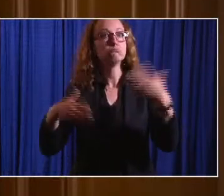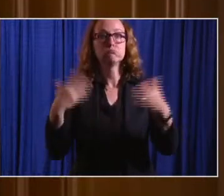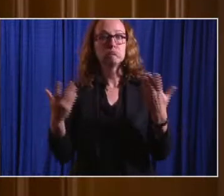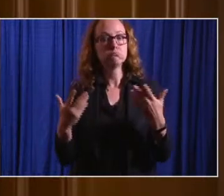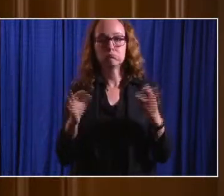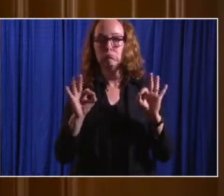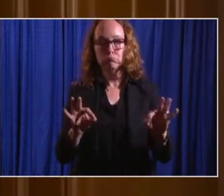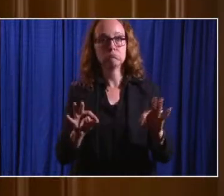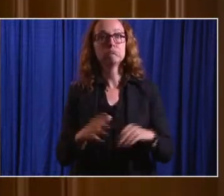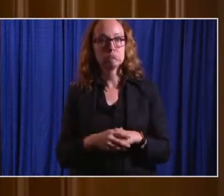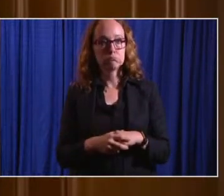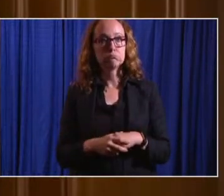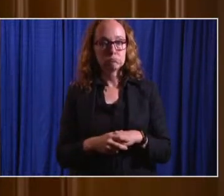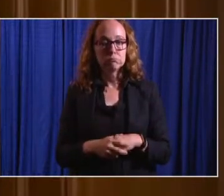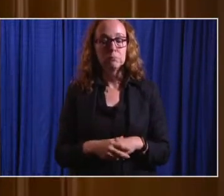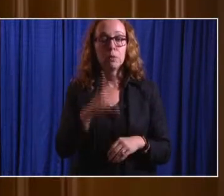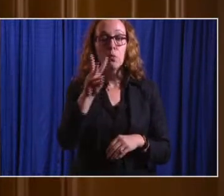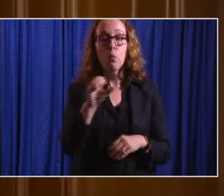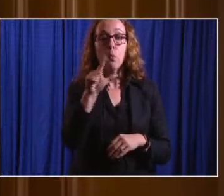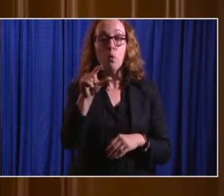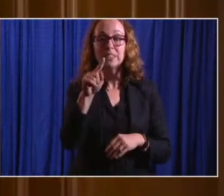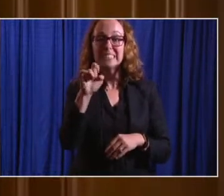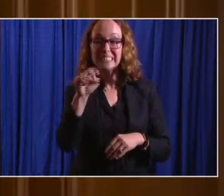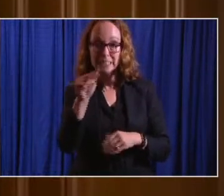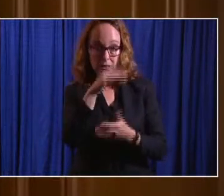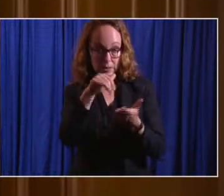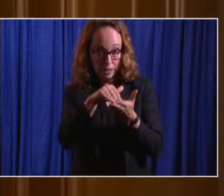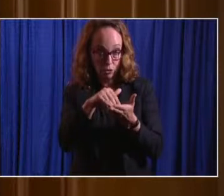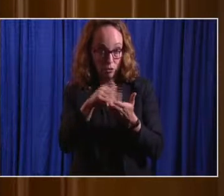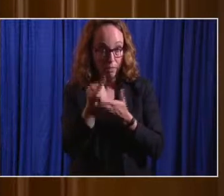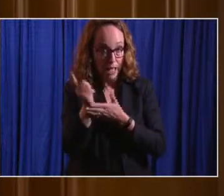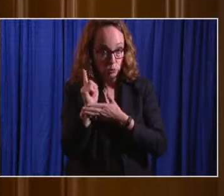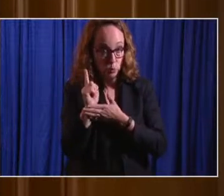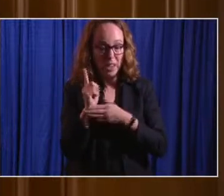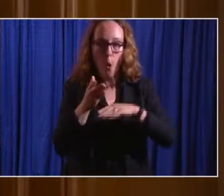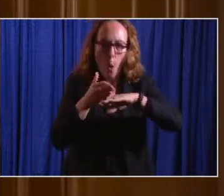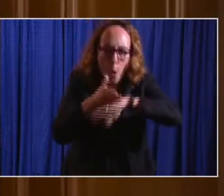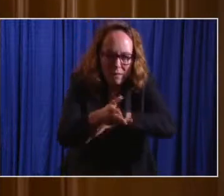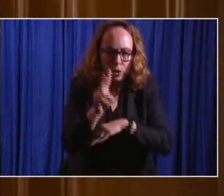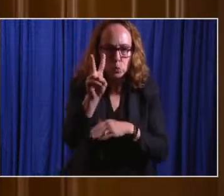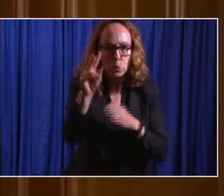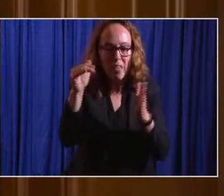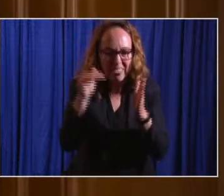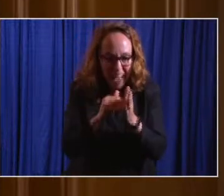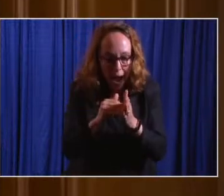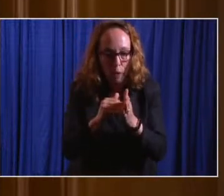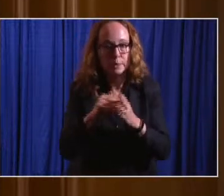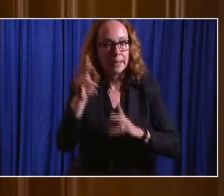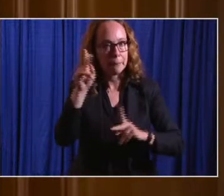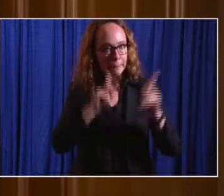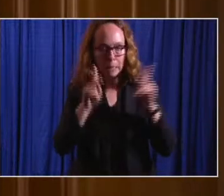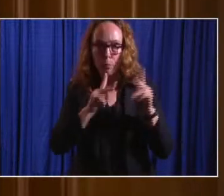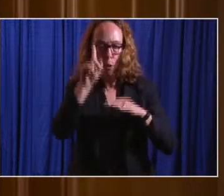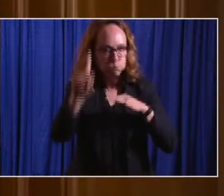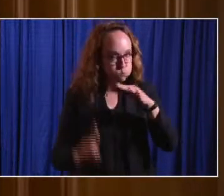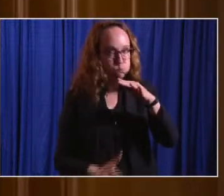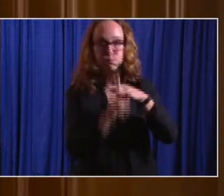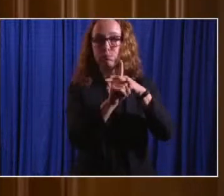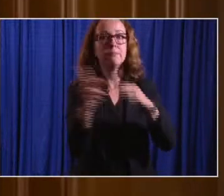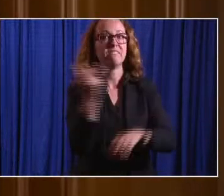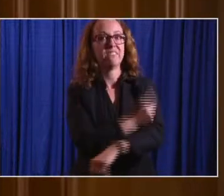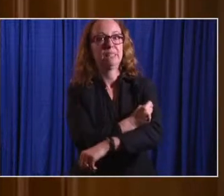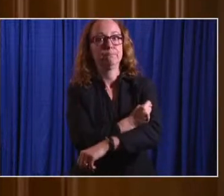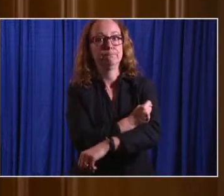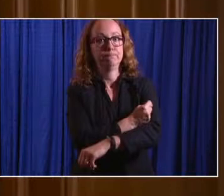last week, we vaccinated over 2,000 people who just walked in. If you look at